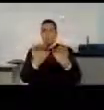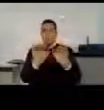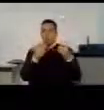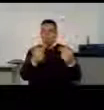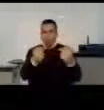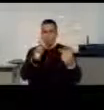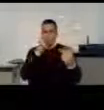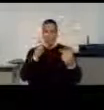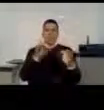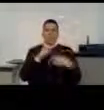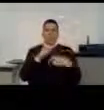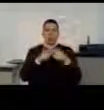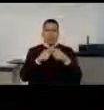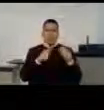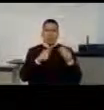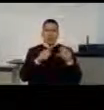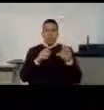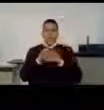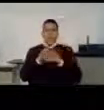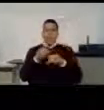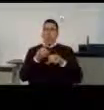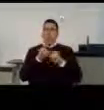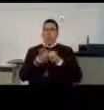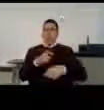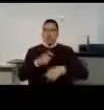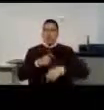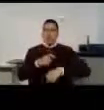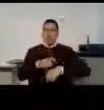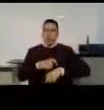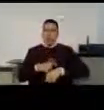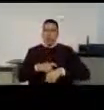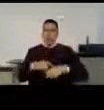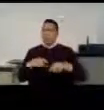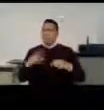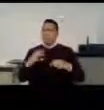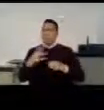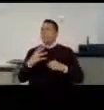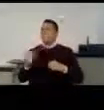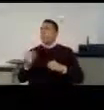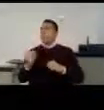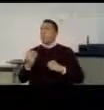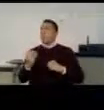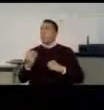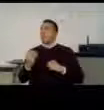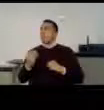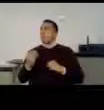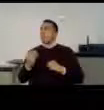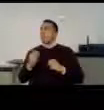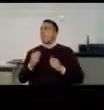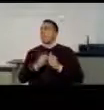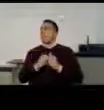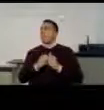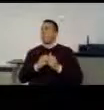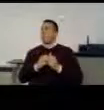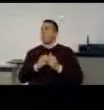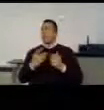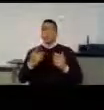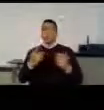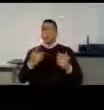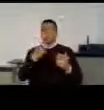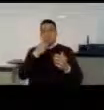the questions because we really need to sort of keep the trains on track. And so